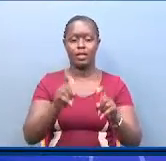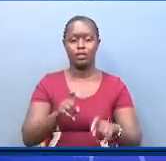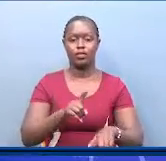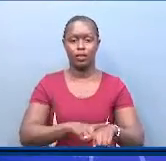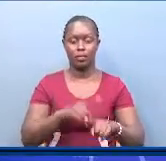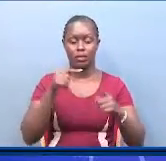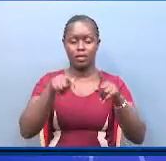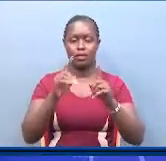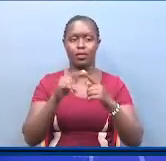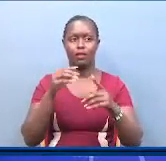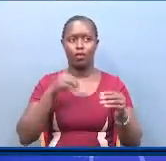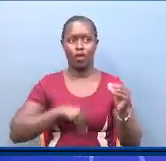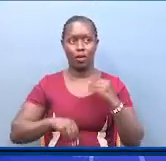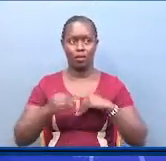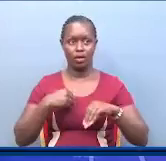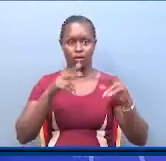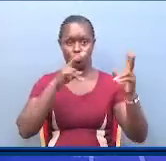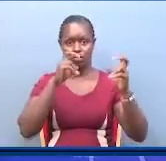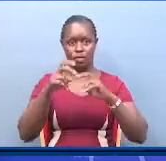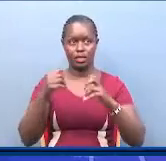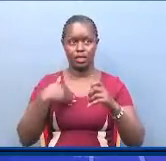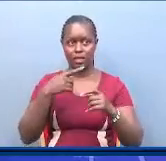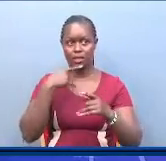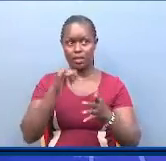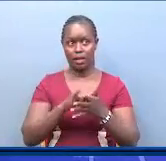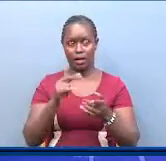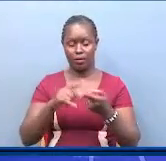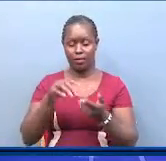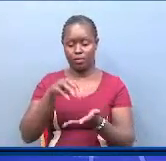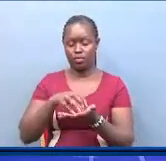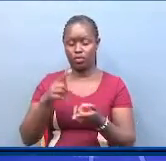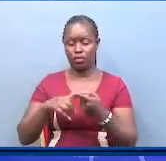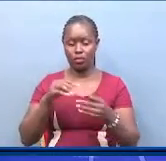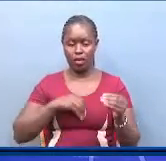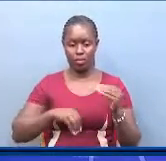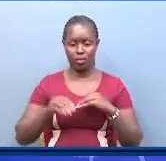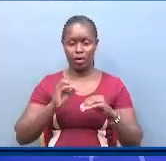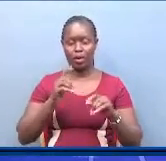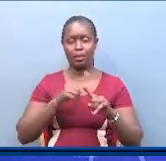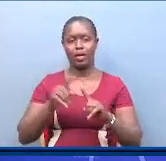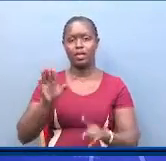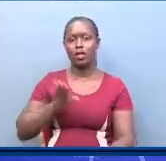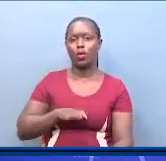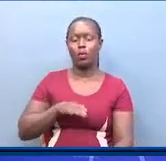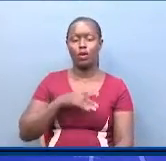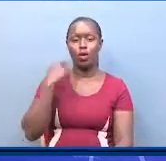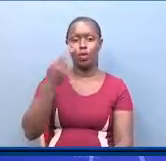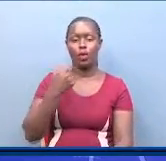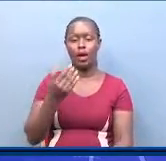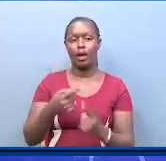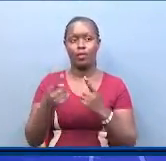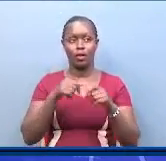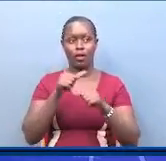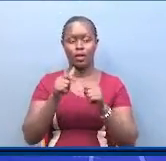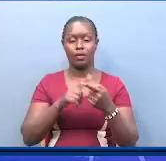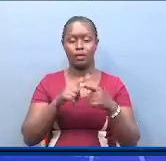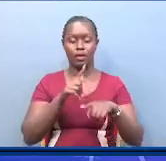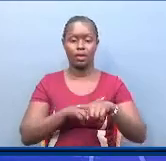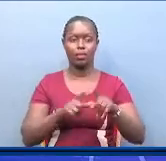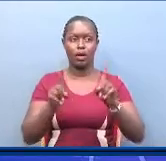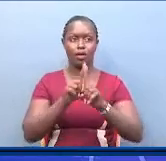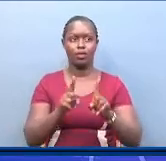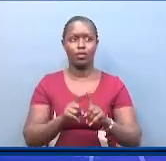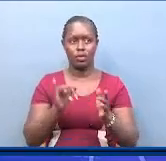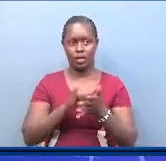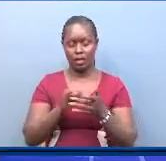no corruption issues. I'm not saying the other side they have a case of corruption. She is a woman who has tested the test of time. And there are very